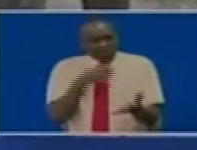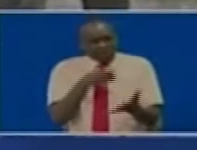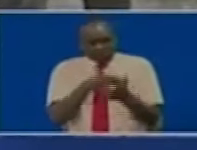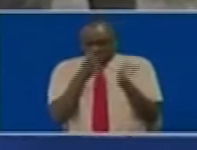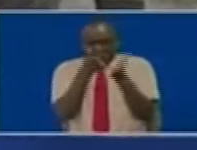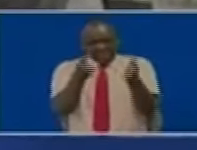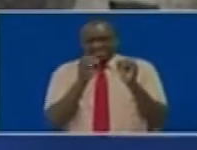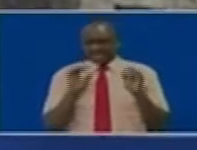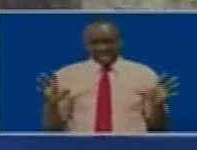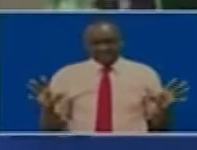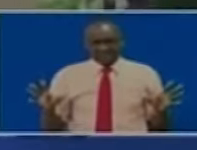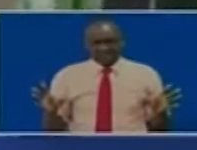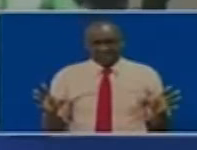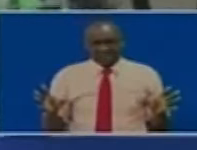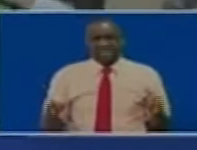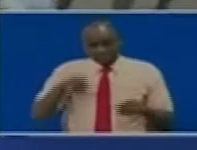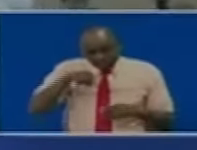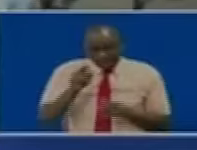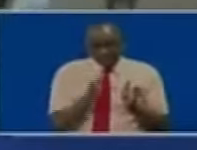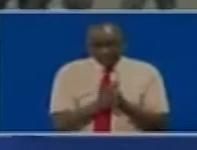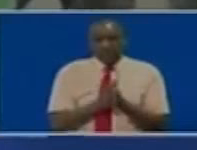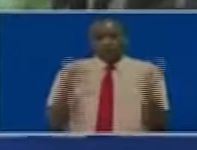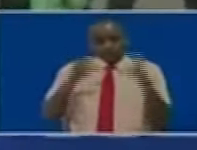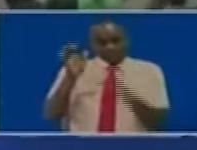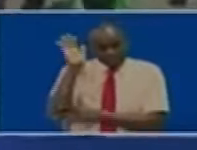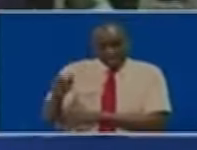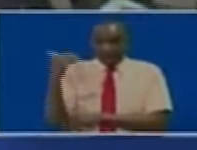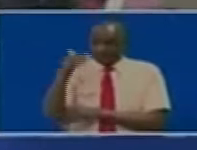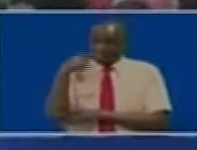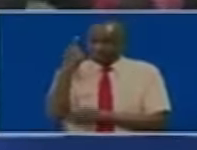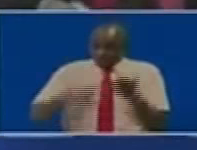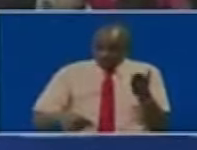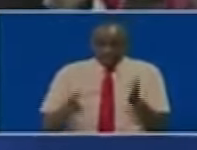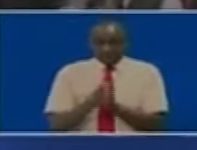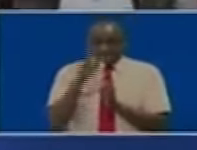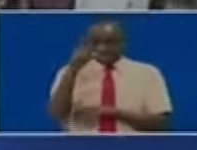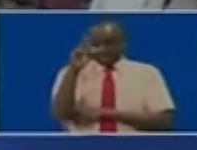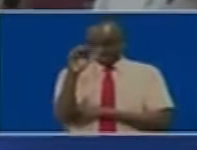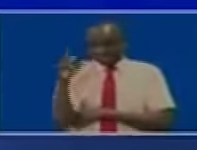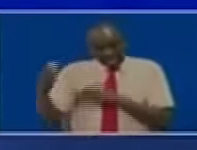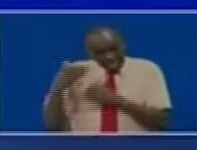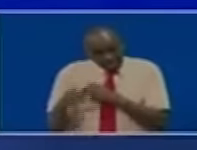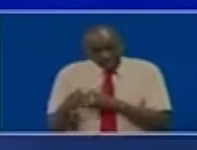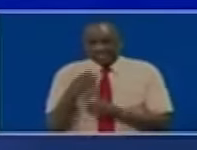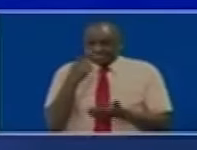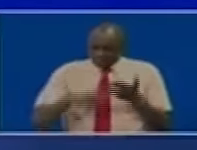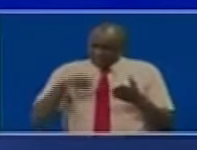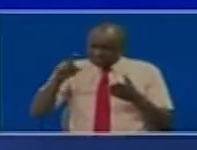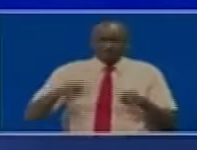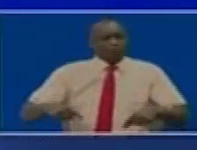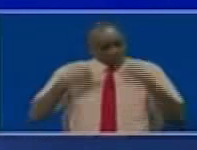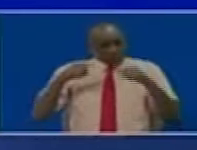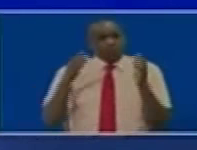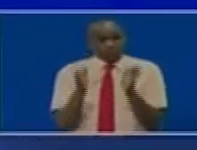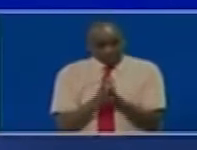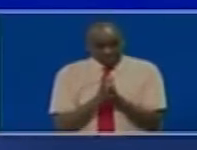connection with the militia. His Bakonzo community on the border with the Democratic Republic of Congo has long been at loggerheads with